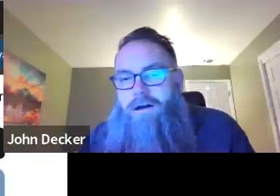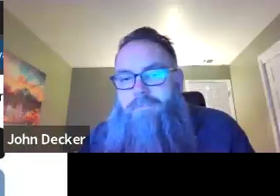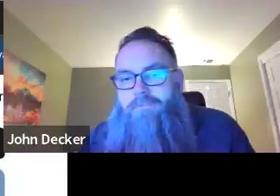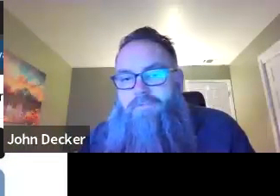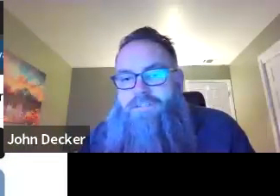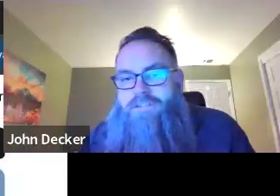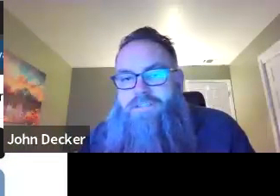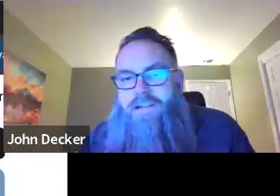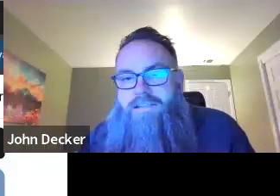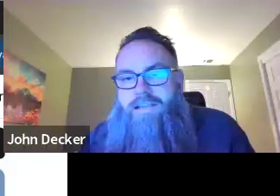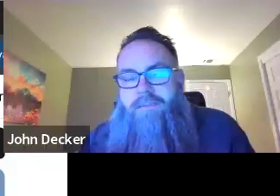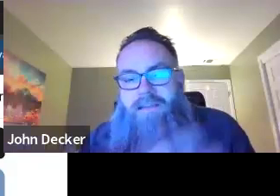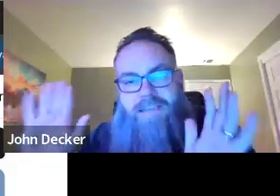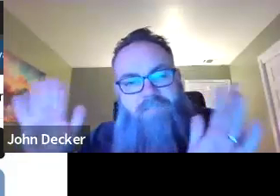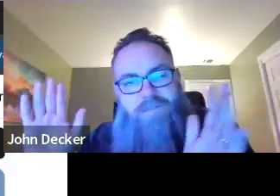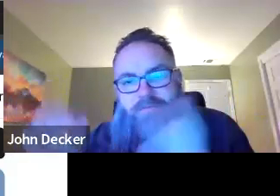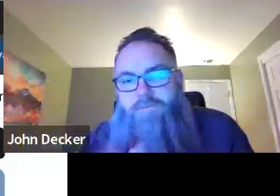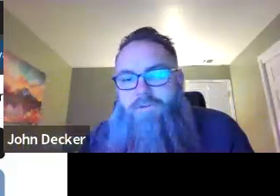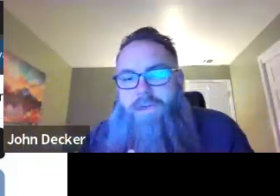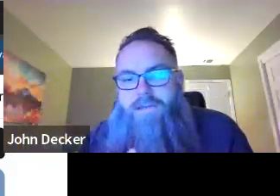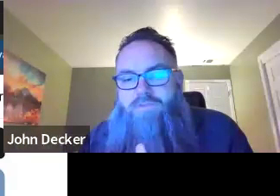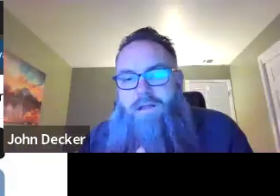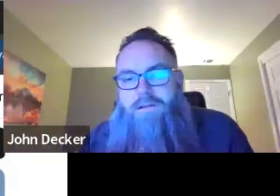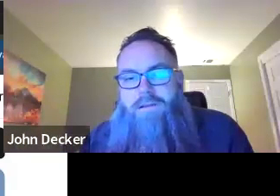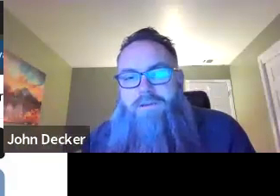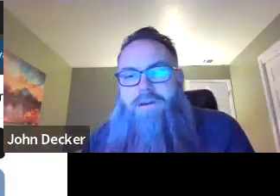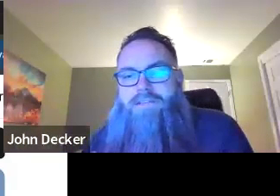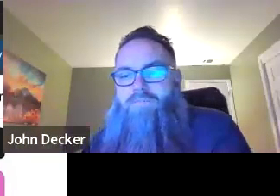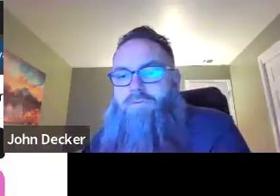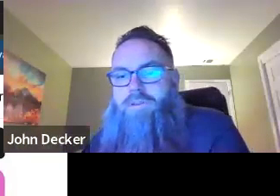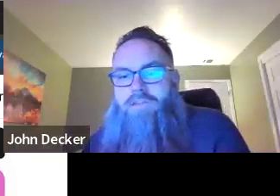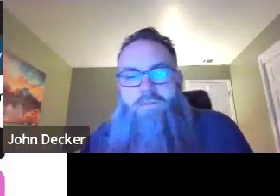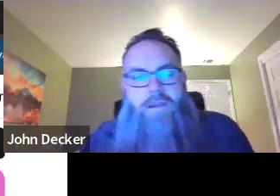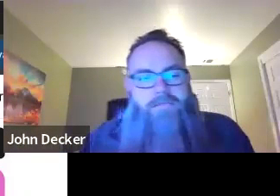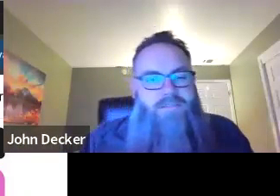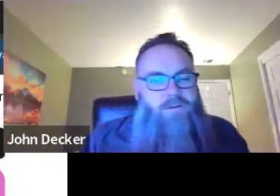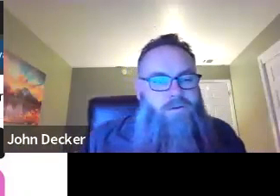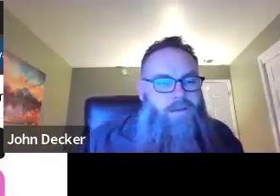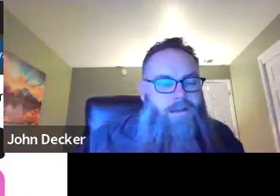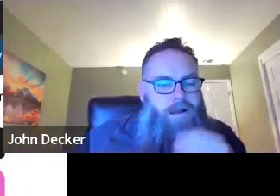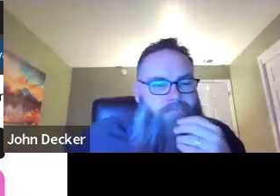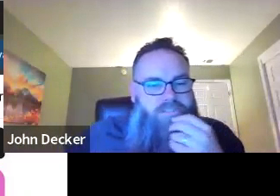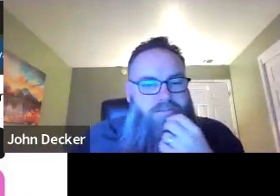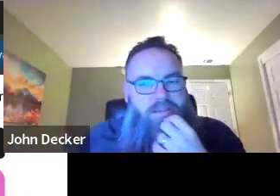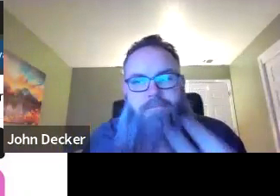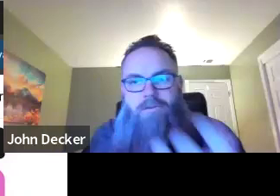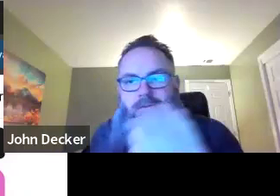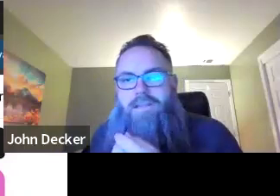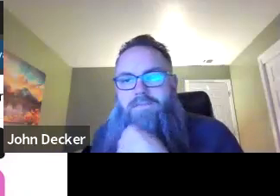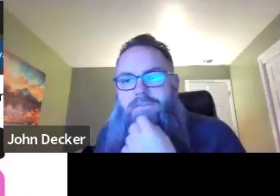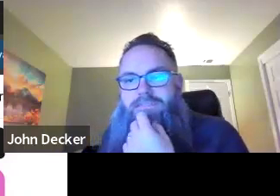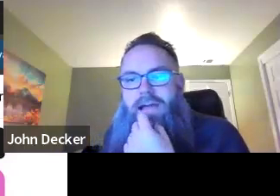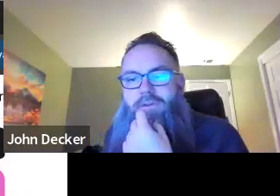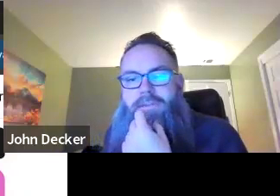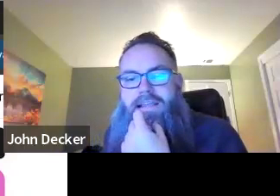helpful for us to just get an idea. And my staff, please feel free to weigh in as well. You guys work with a lot of programs. So just, again, wanted to